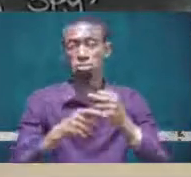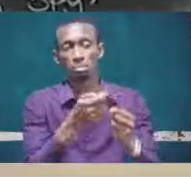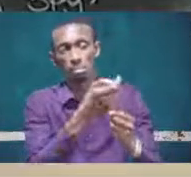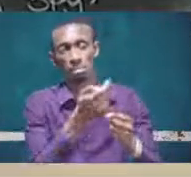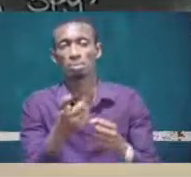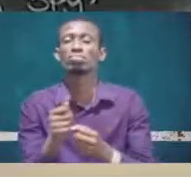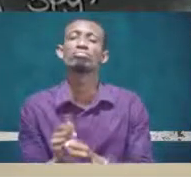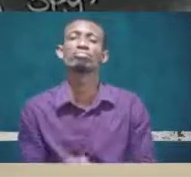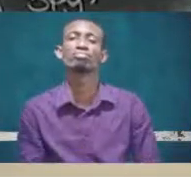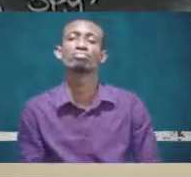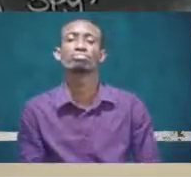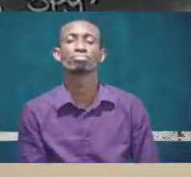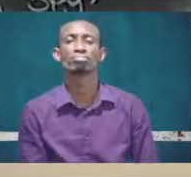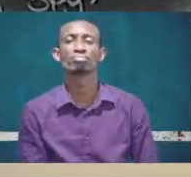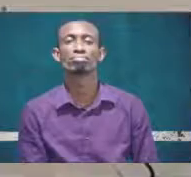mechanism.